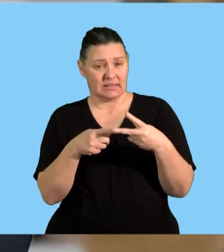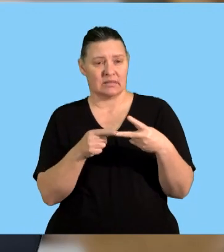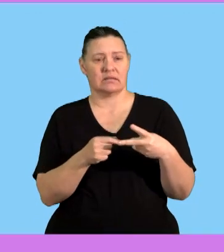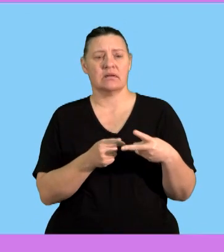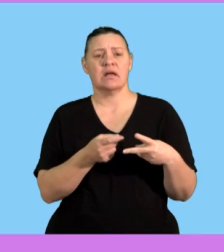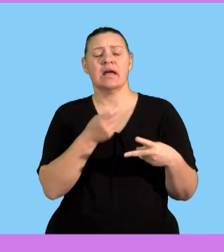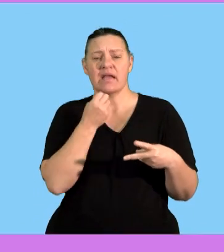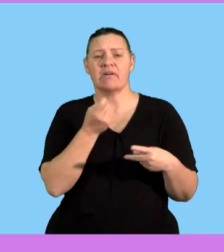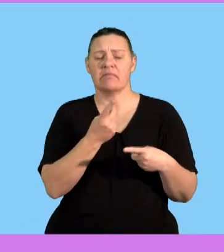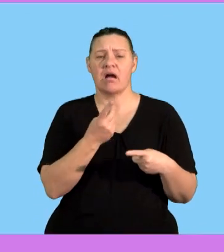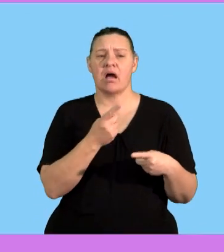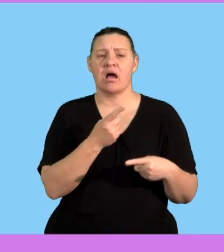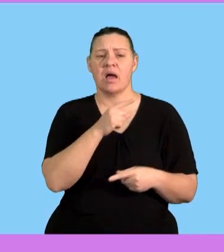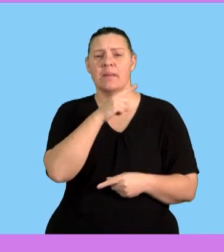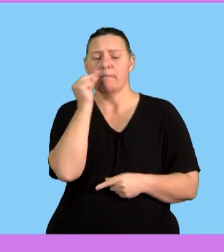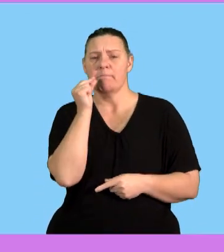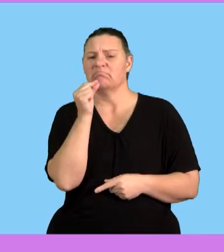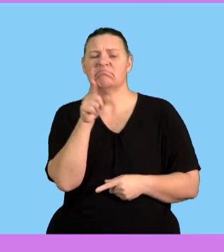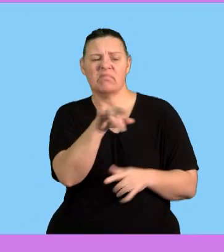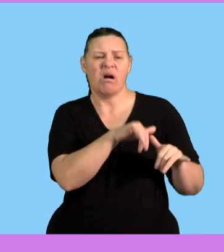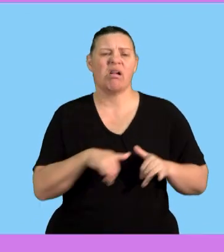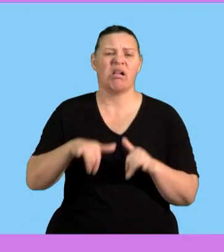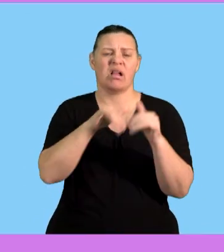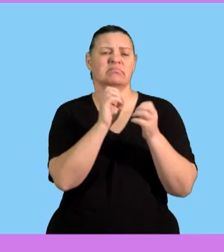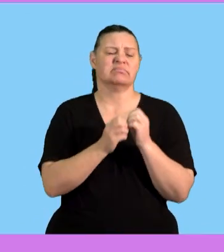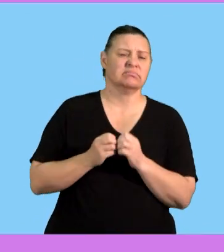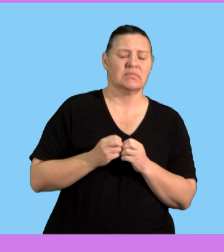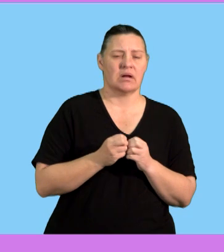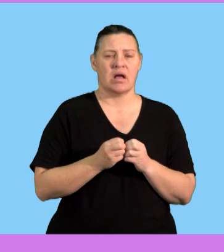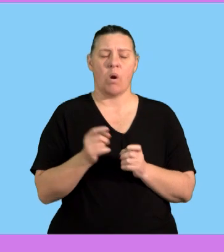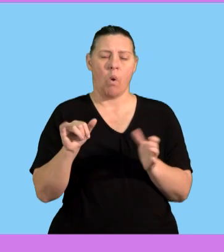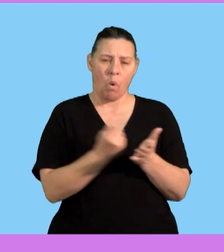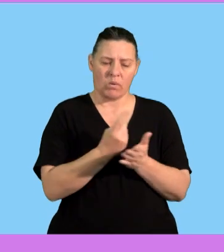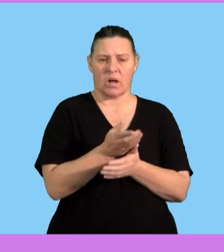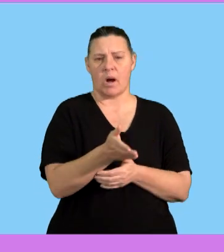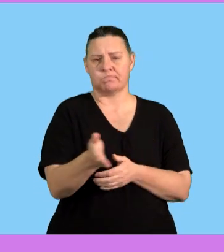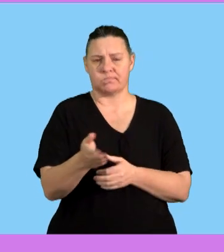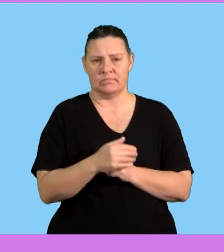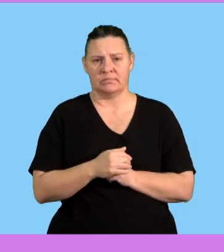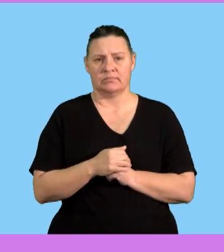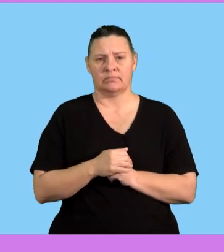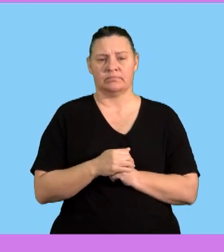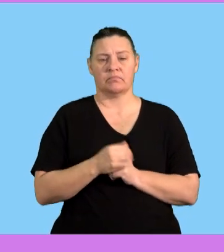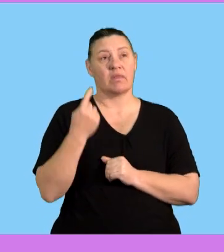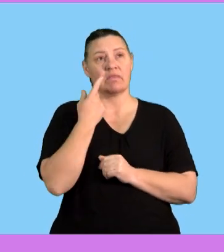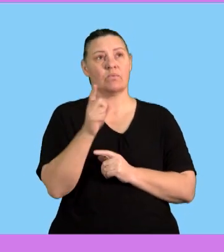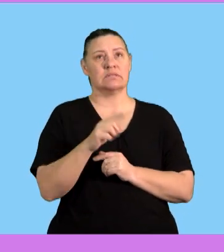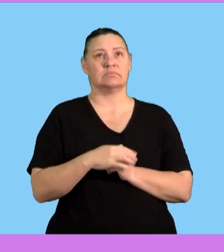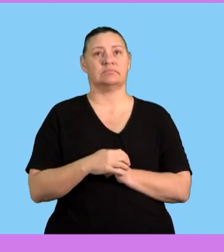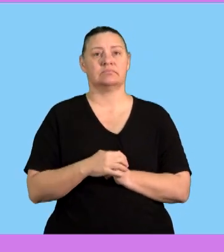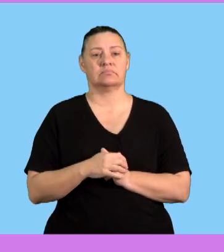it says name one commonly used item when assembling items. Okay, so immediately I think